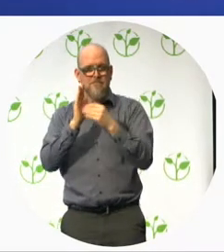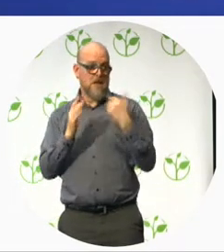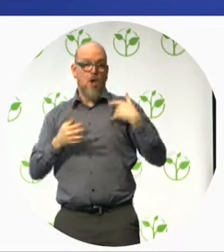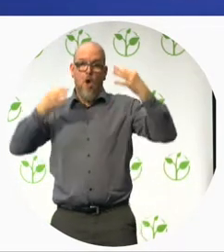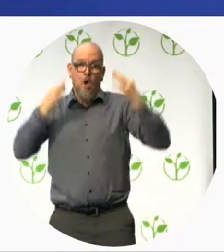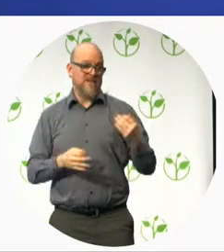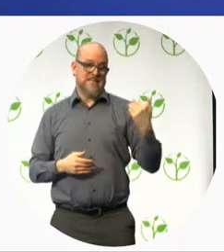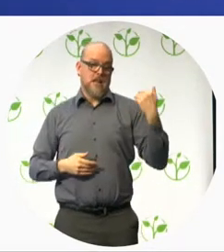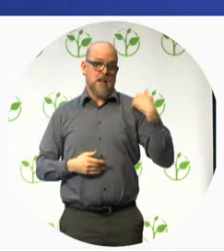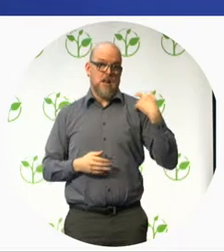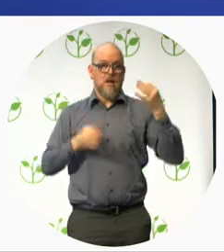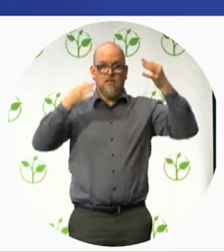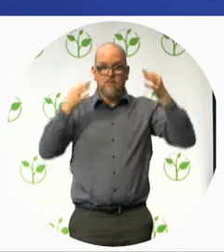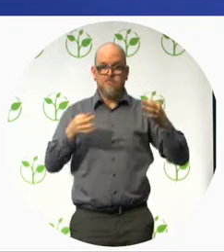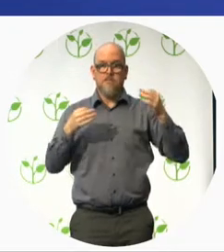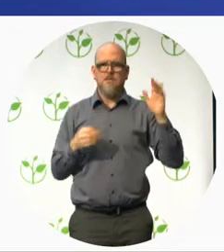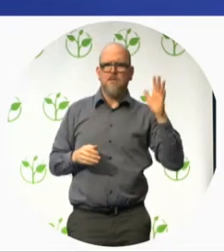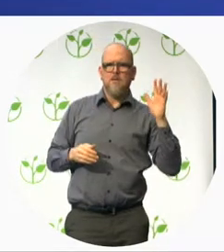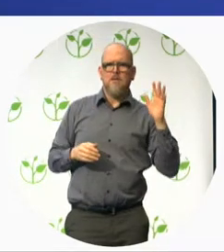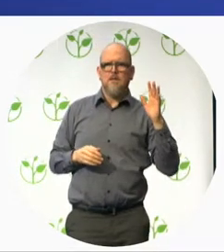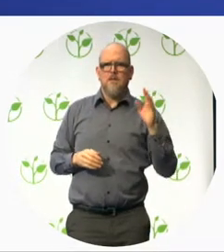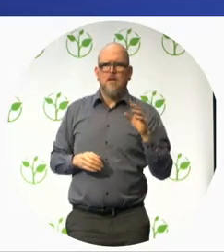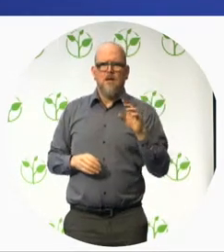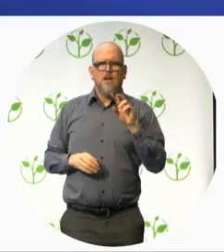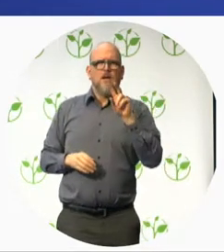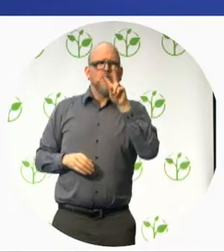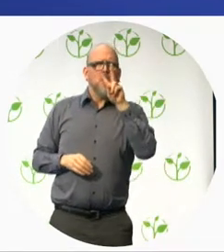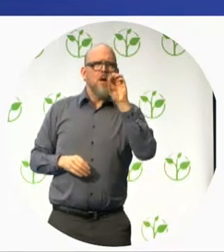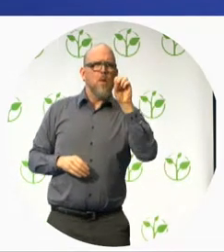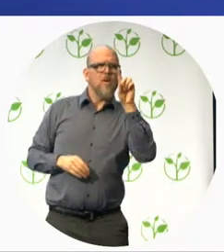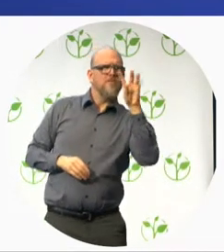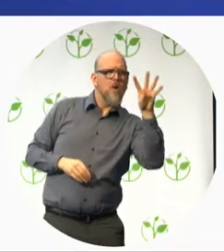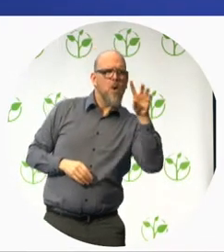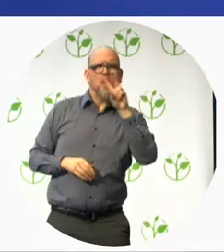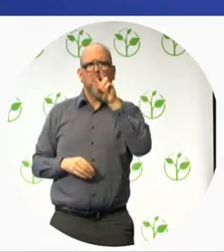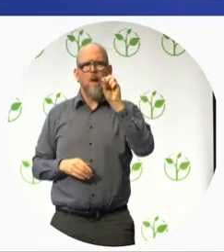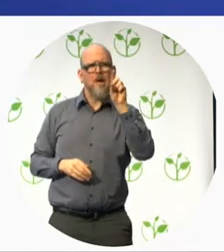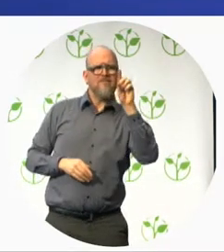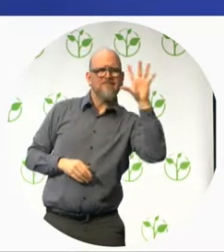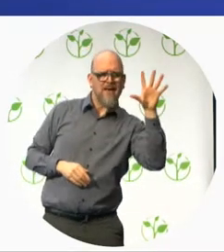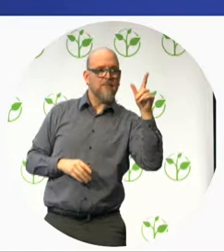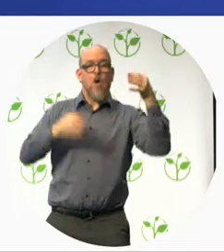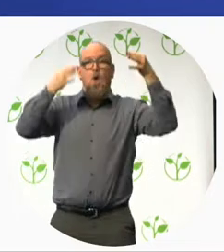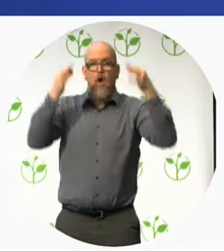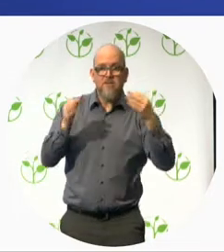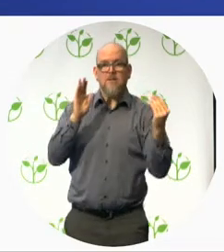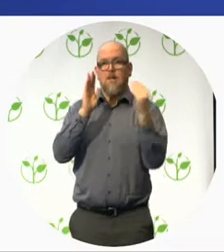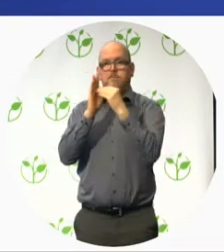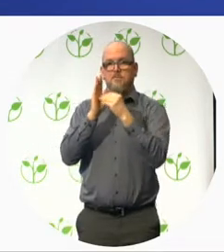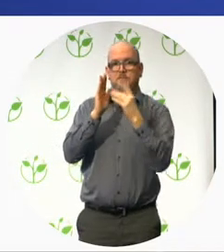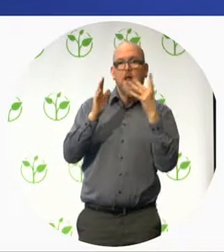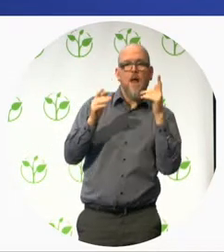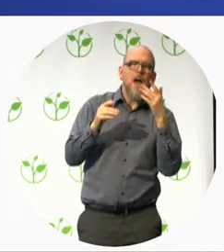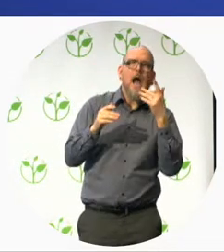2013-2014. That's when we had a soft launch, if you will. It became more formalized in